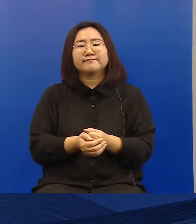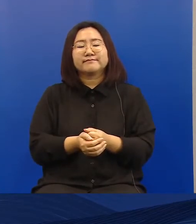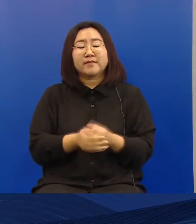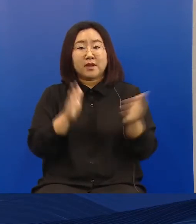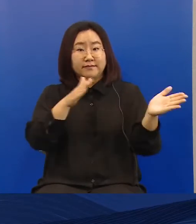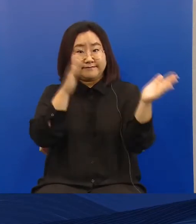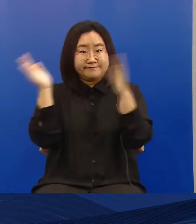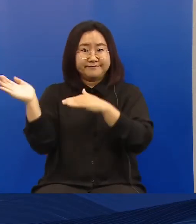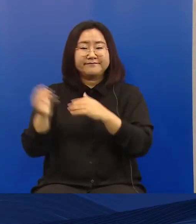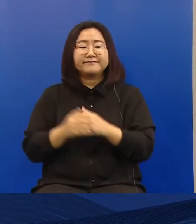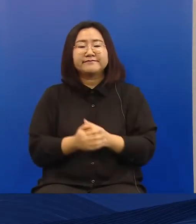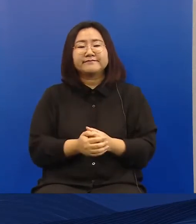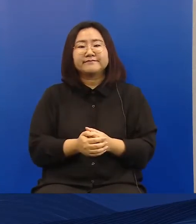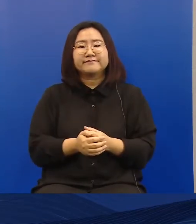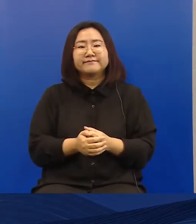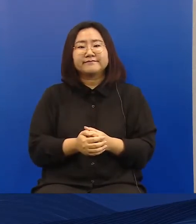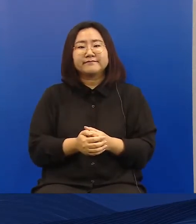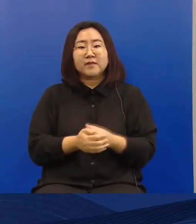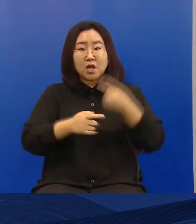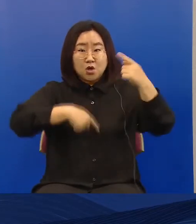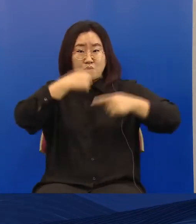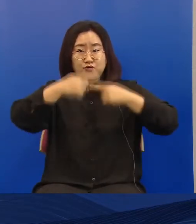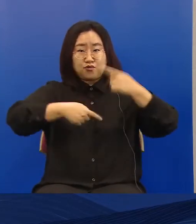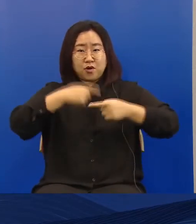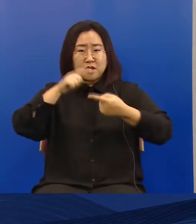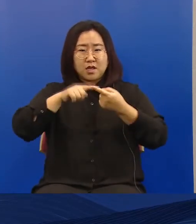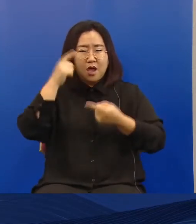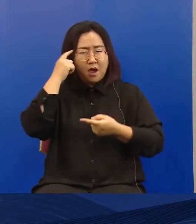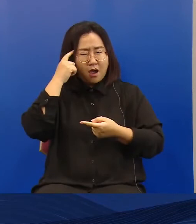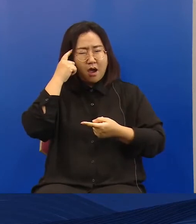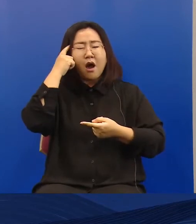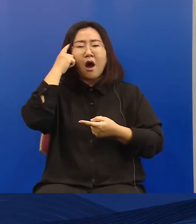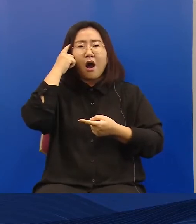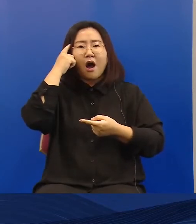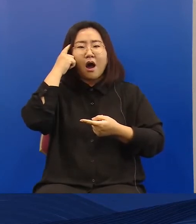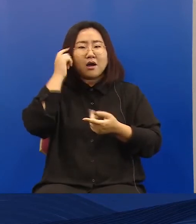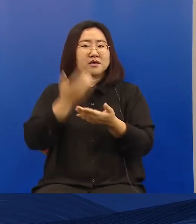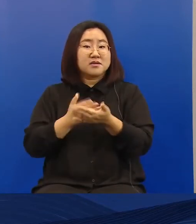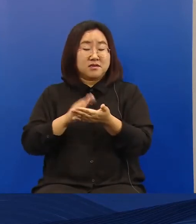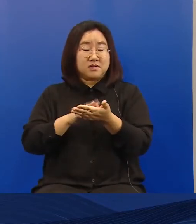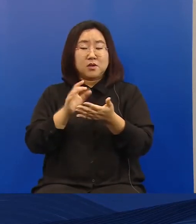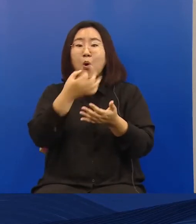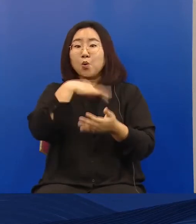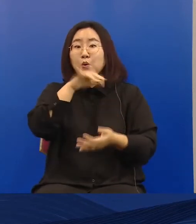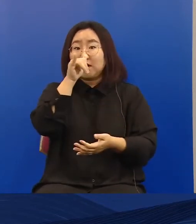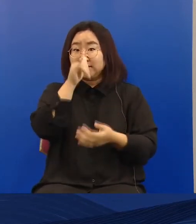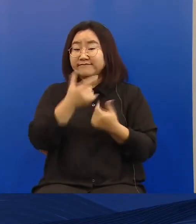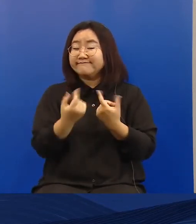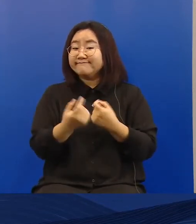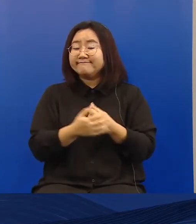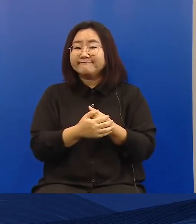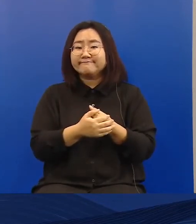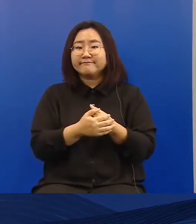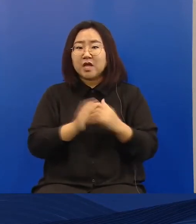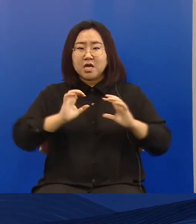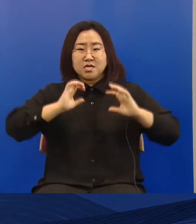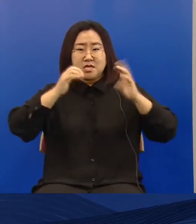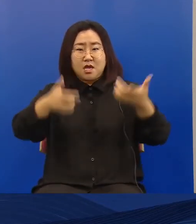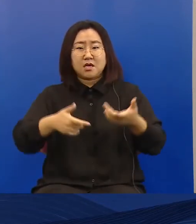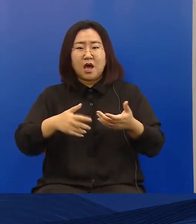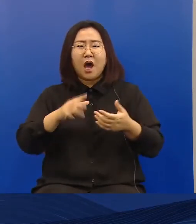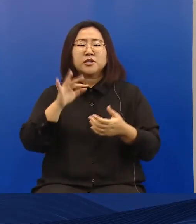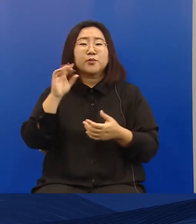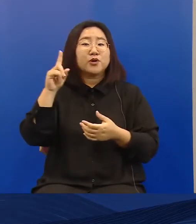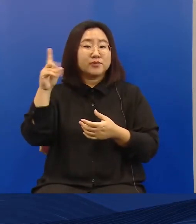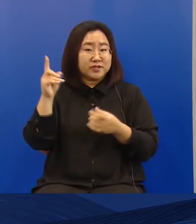public service interpreting is the recognition of sign languages. Thanks to the World Federation of the Deaf, we do have an International Day of Sign